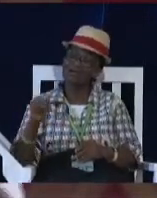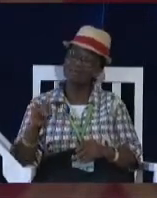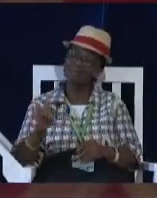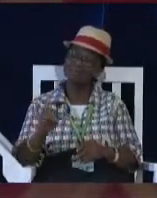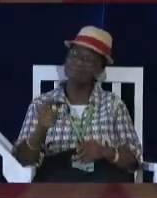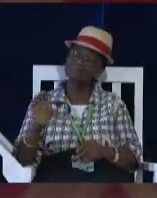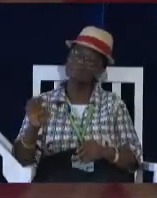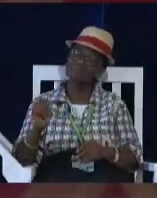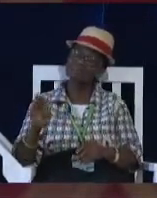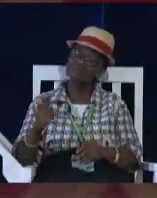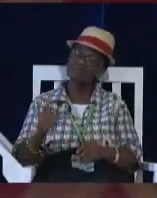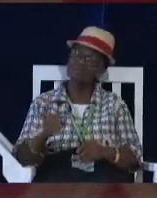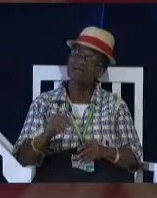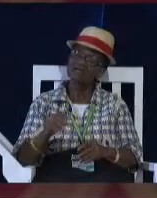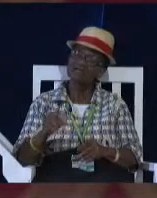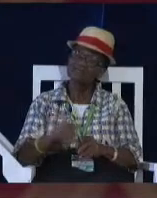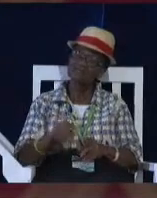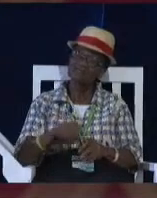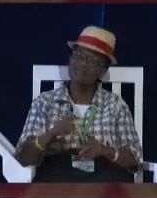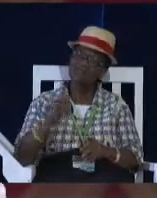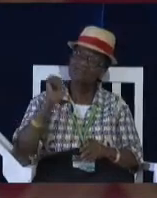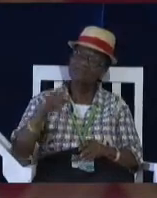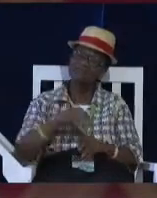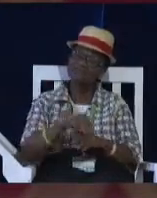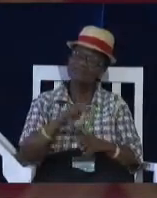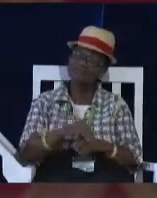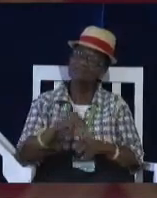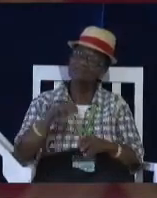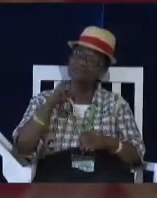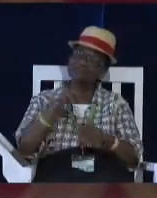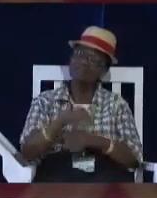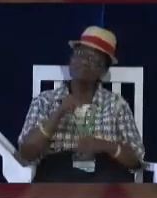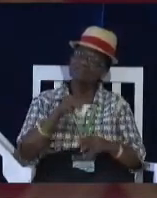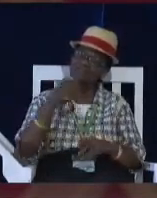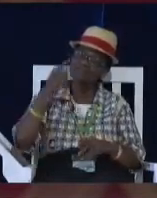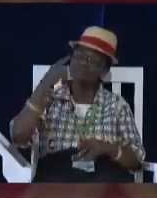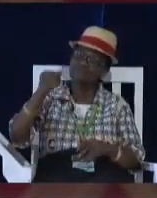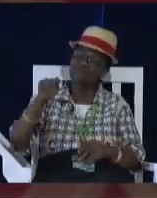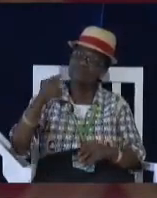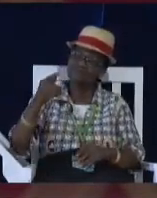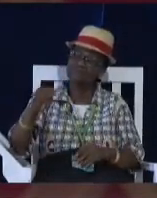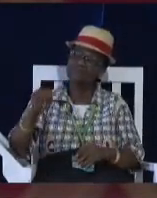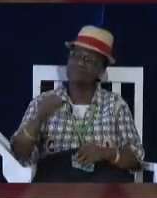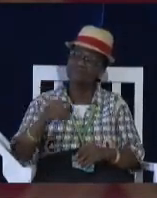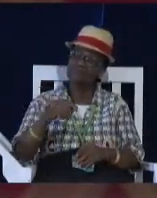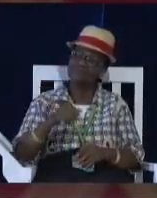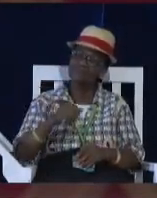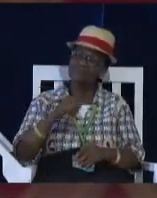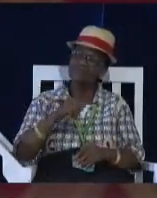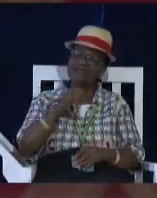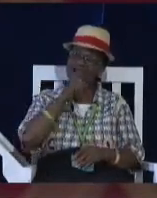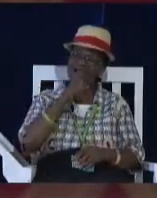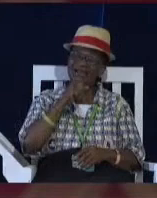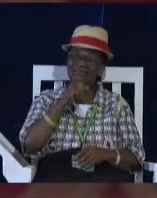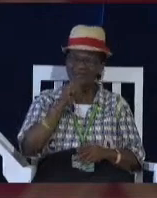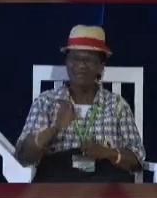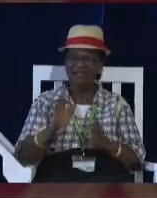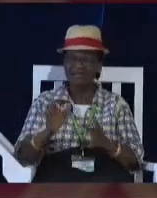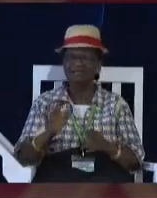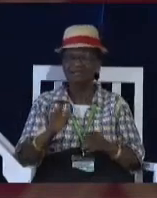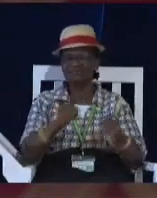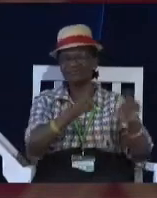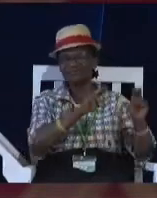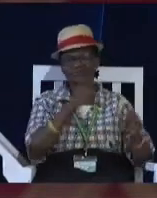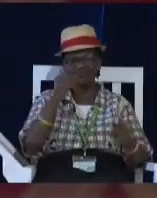So when he says, send for the elders, look for those who have been around for a while, they know what they